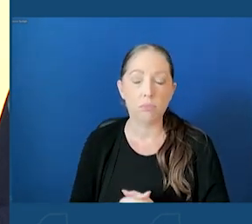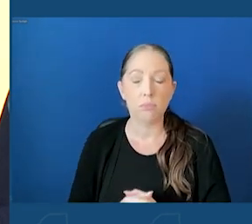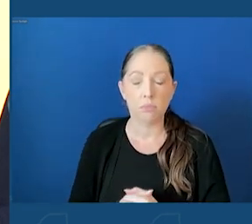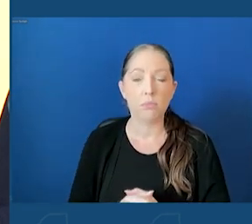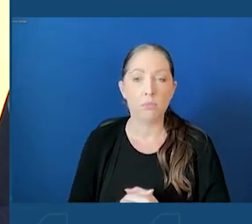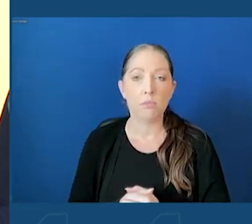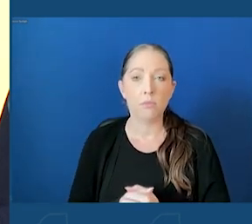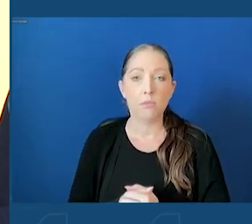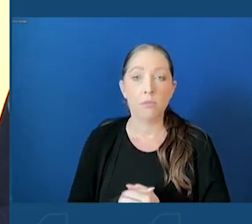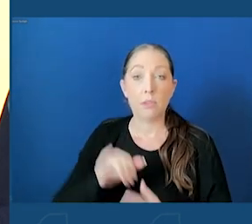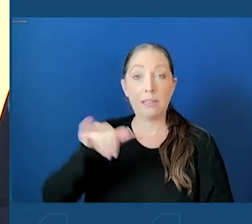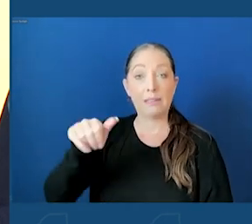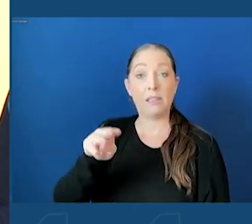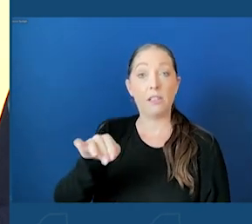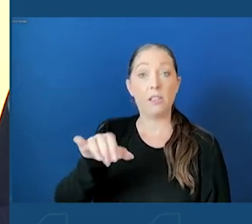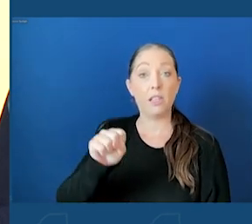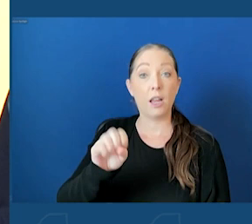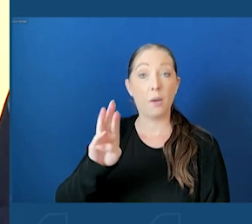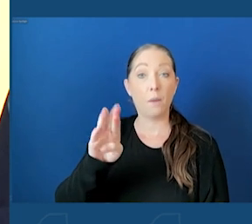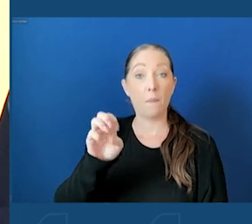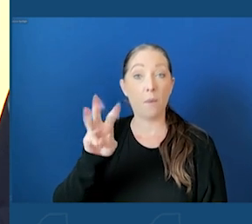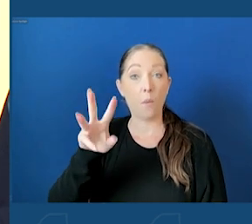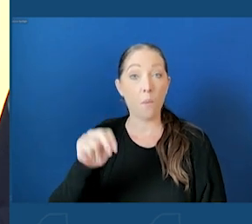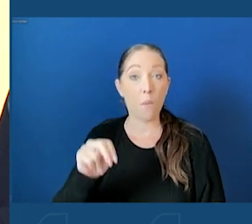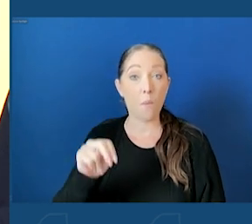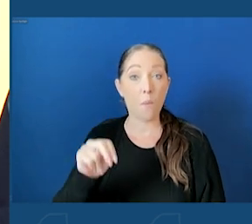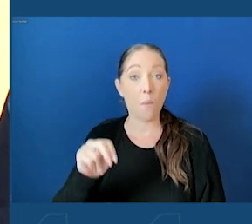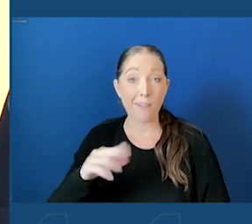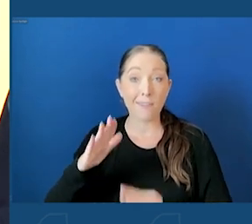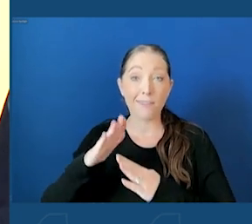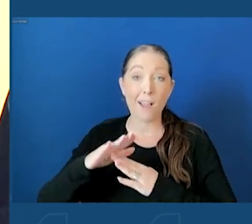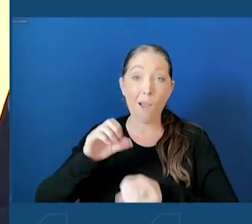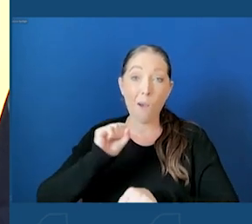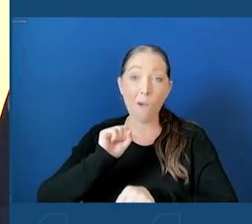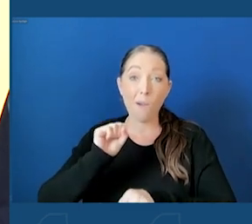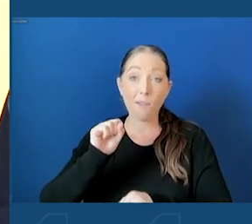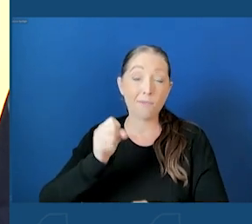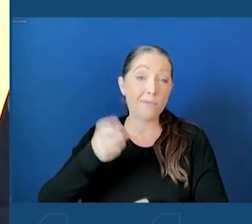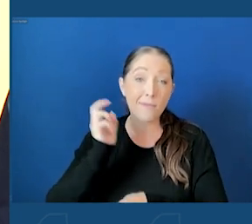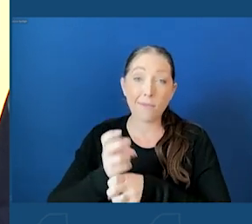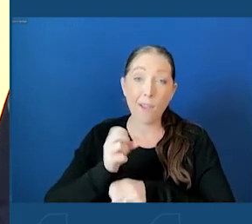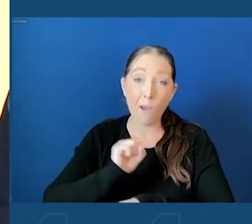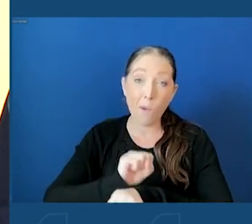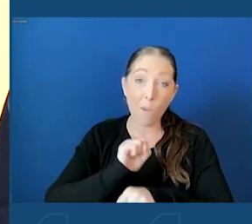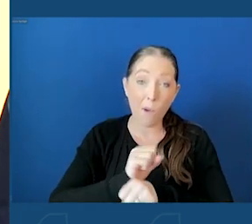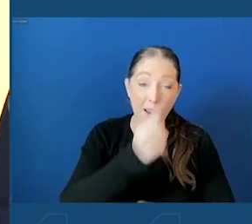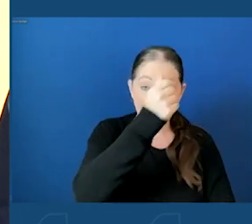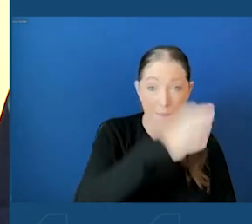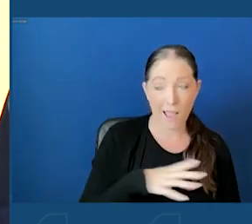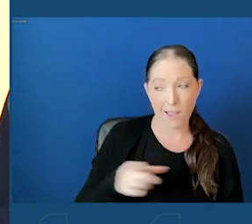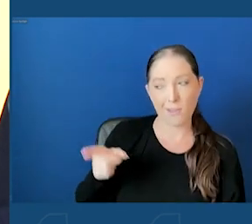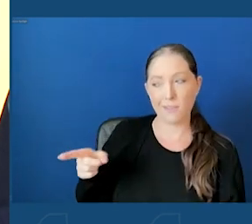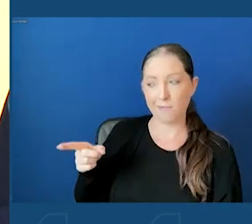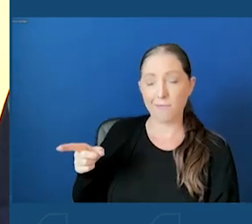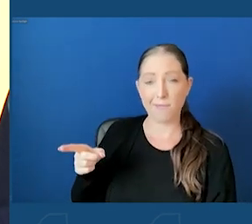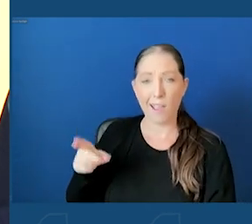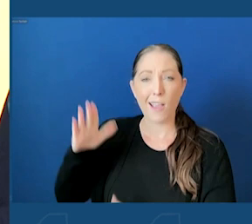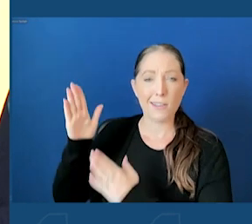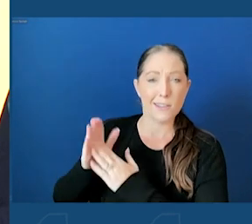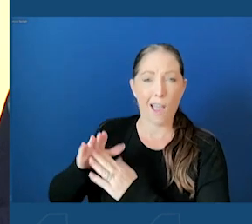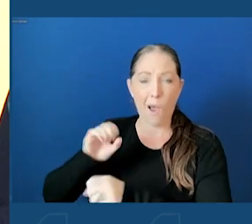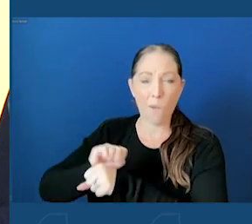James Brown, the hardest working man in rock and roll, hardest working governor ever right there.